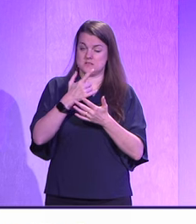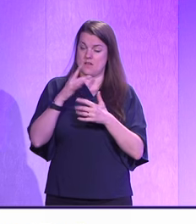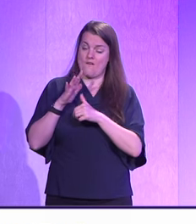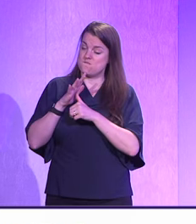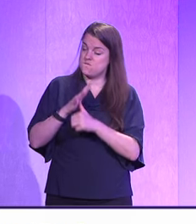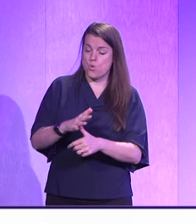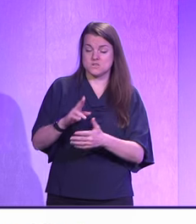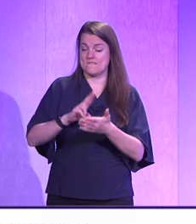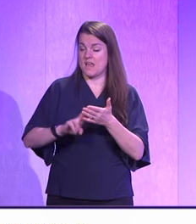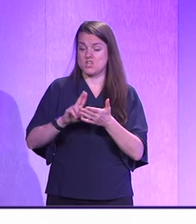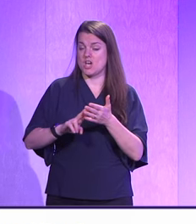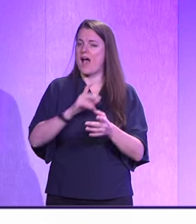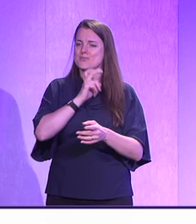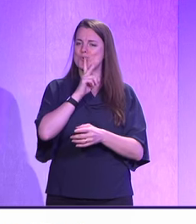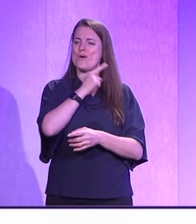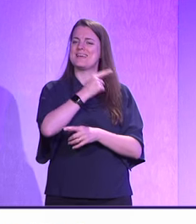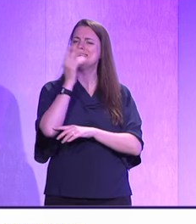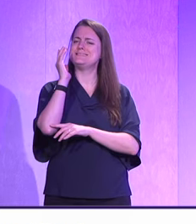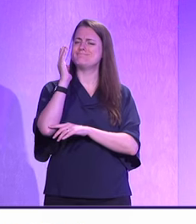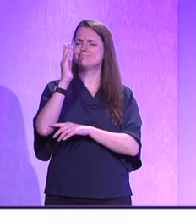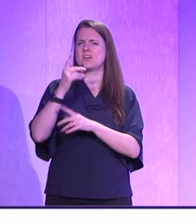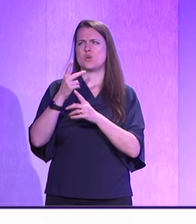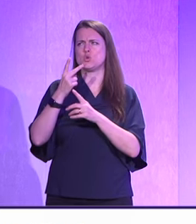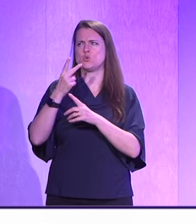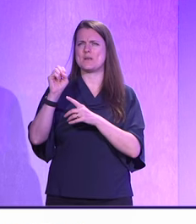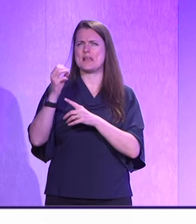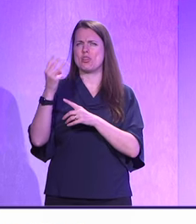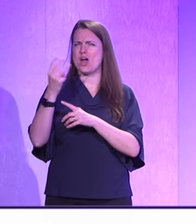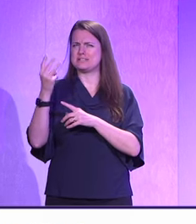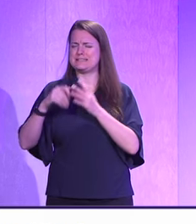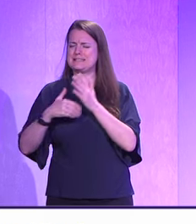nature. I saw him speak in DevOps Days London like 2013.